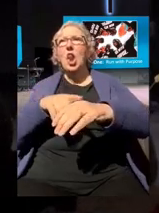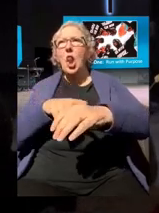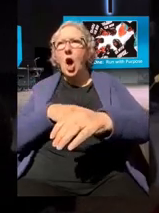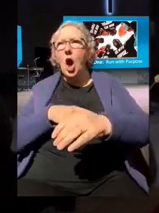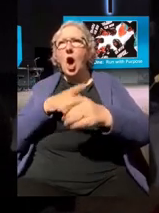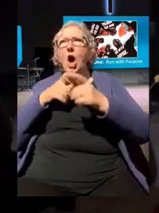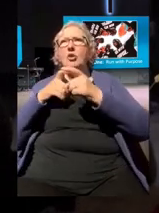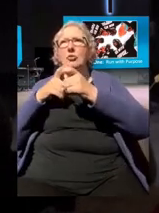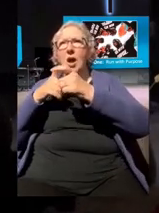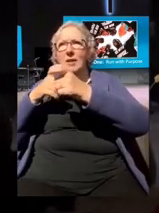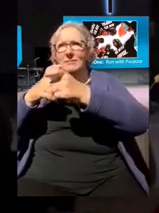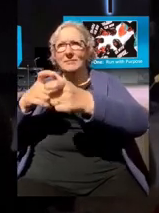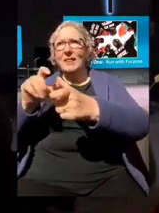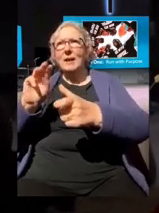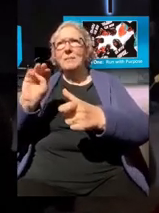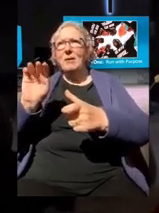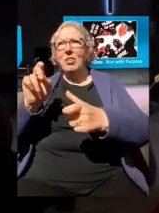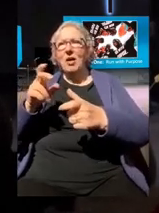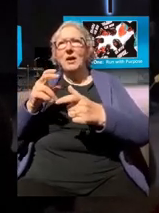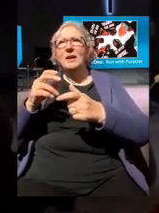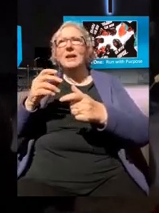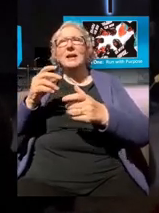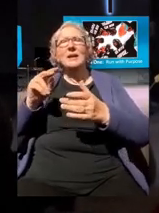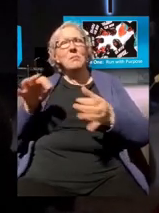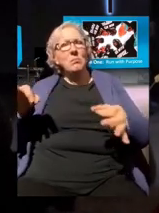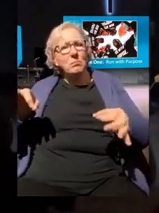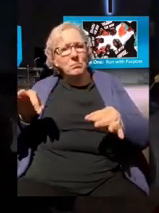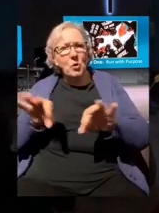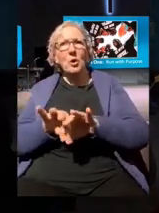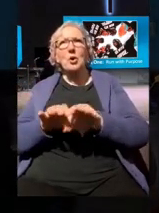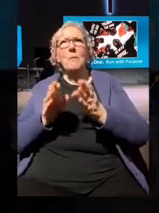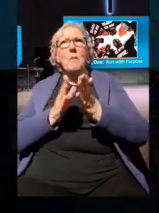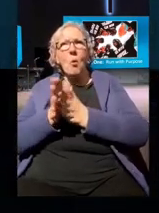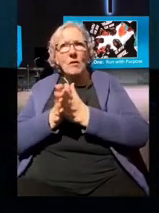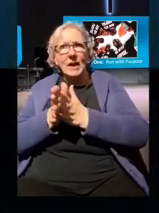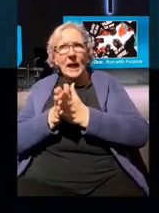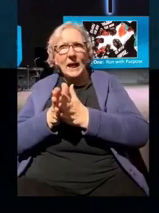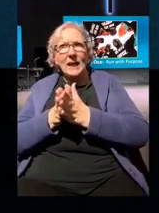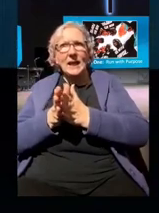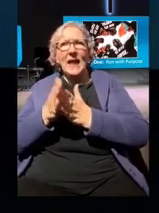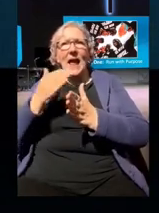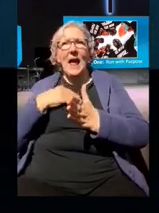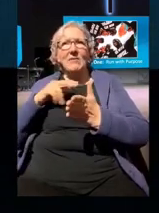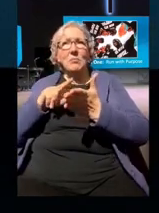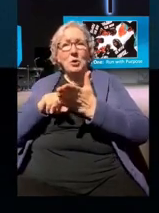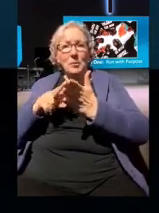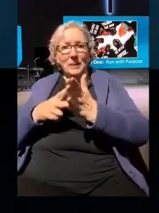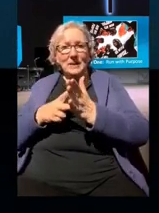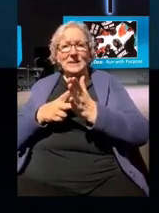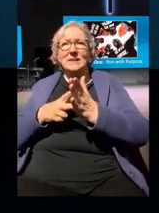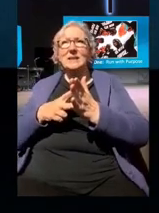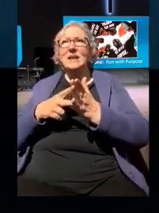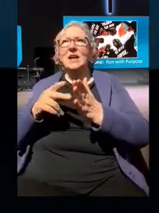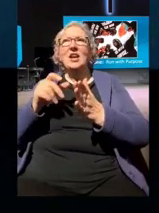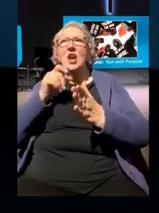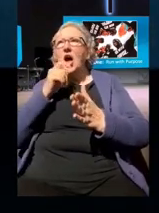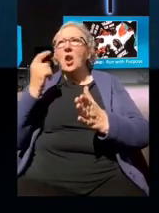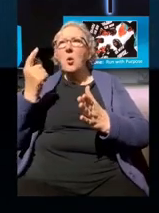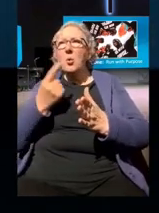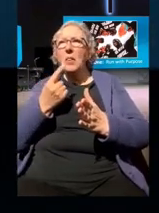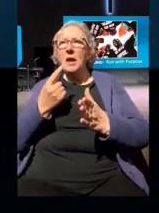the marathon, it's critical that you're motivated by a purpose that's bigger than just the race